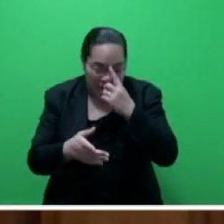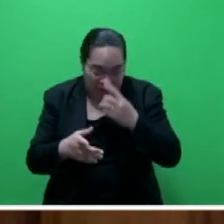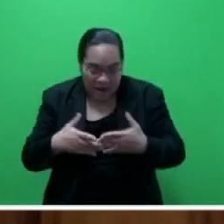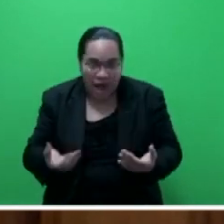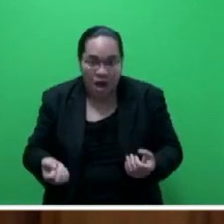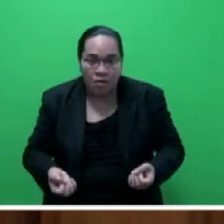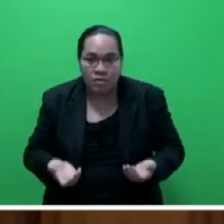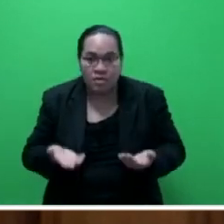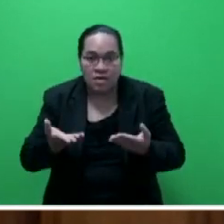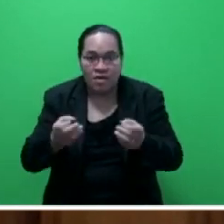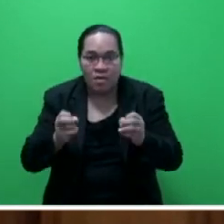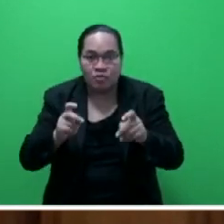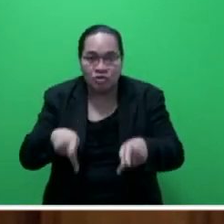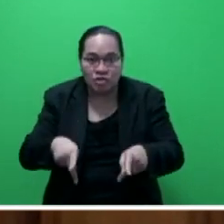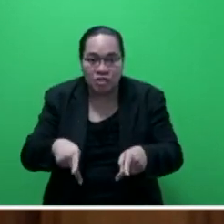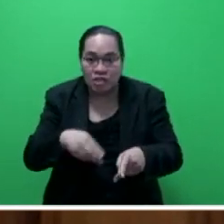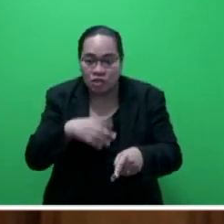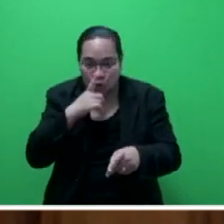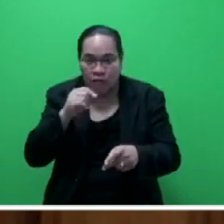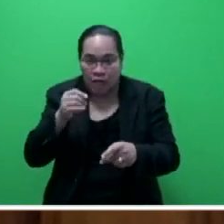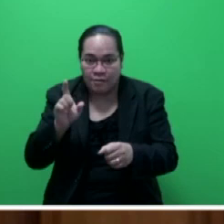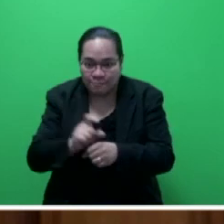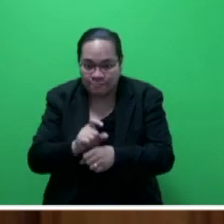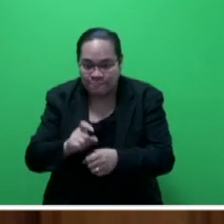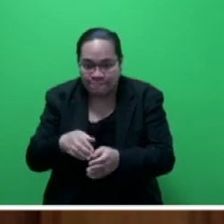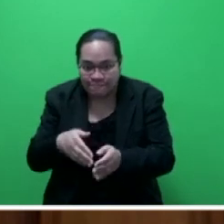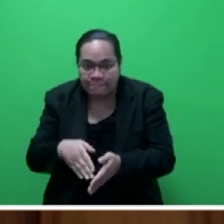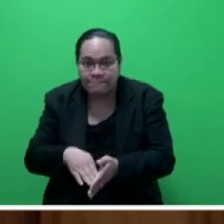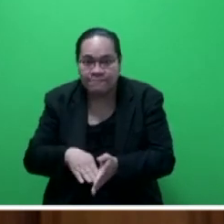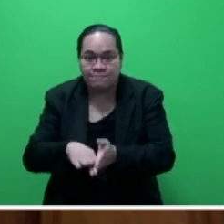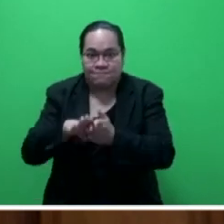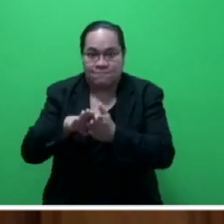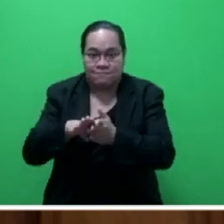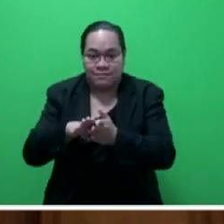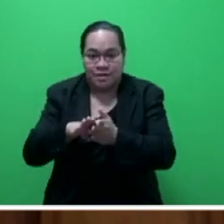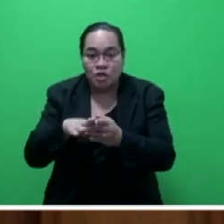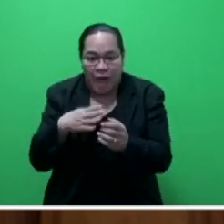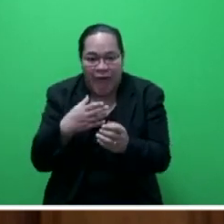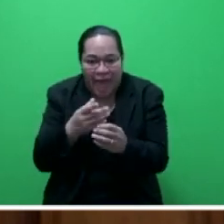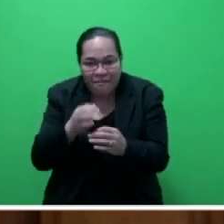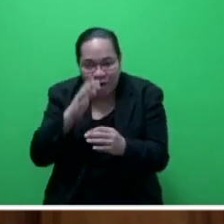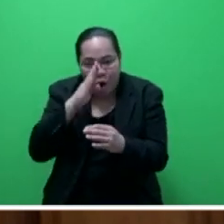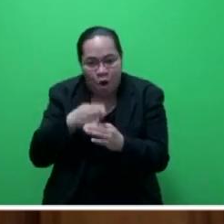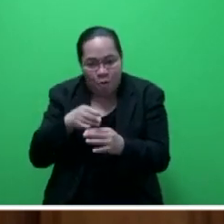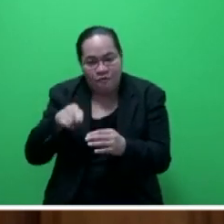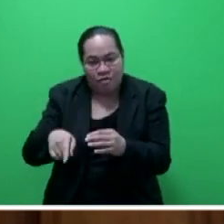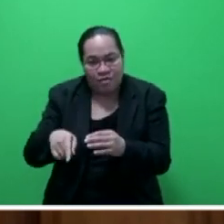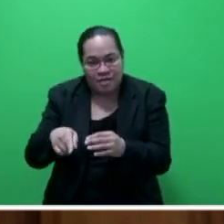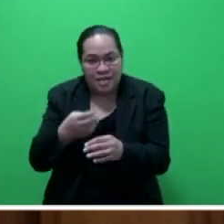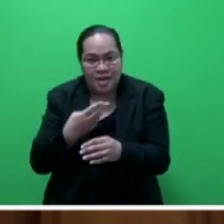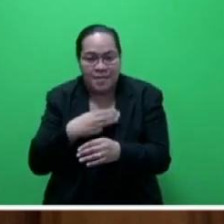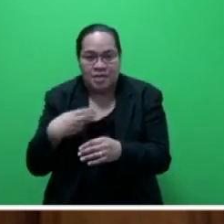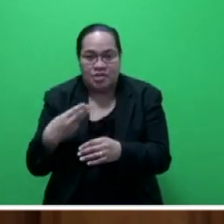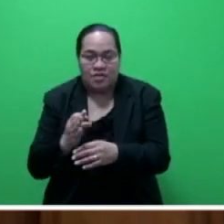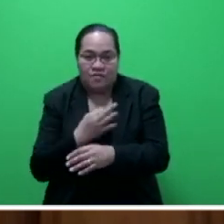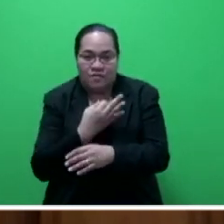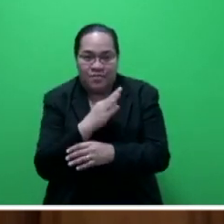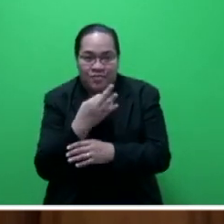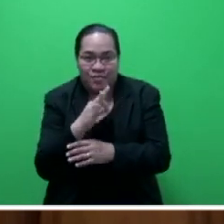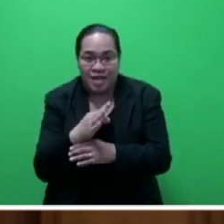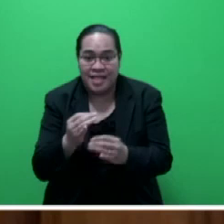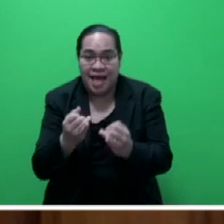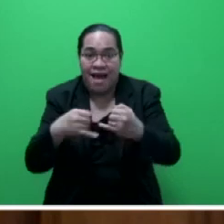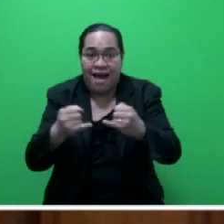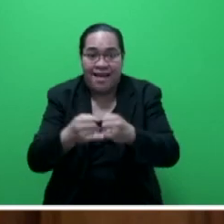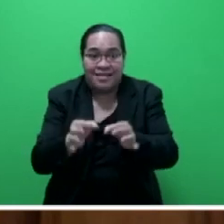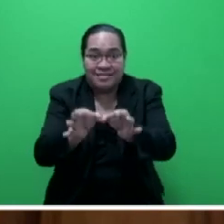to recalibrate the sector. There is a glimmer of hope. In fact, in the maritime zone,